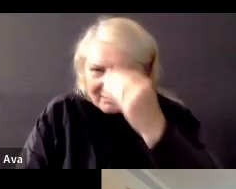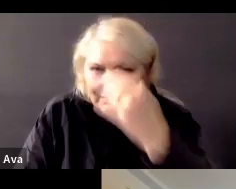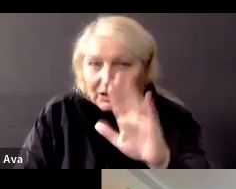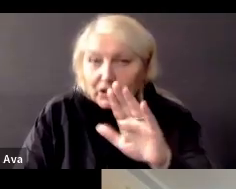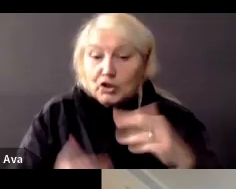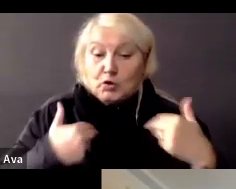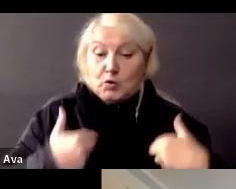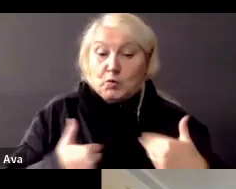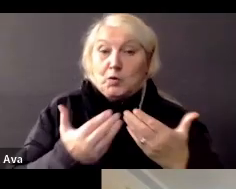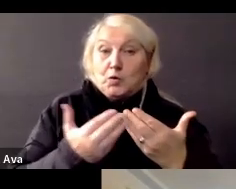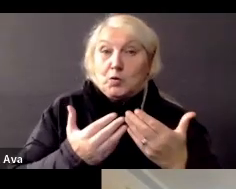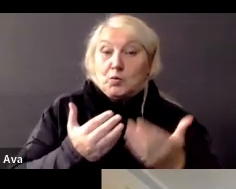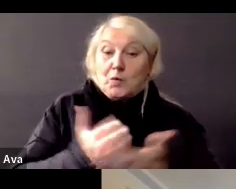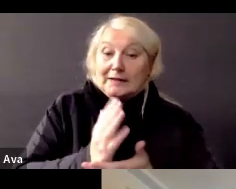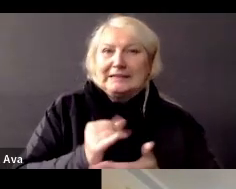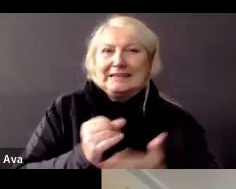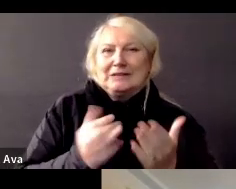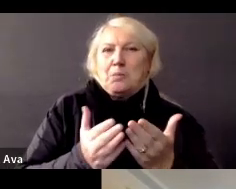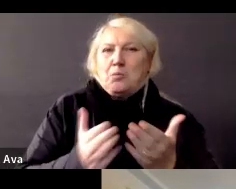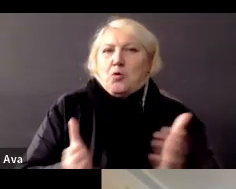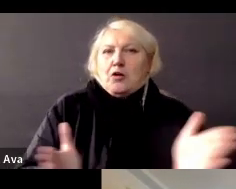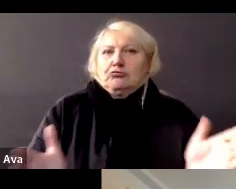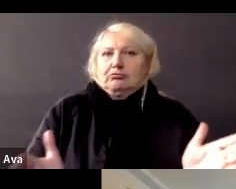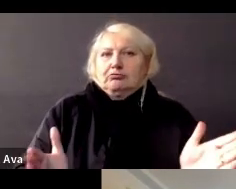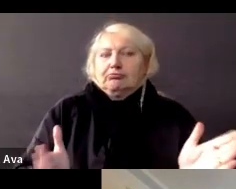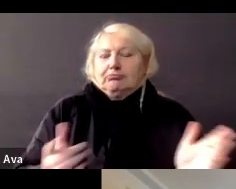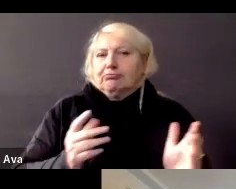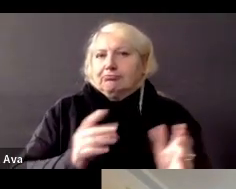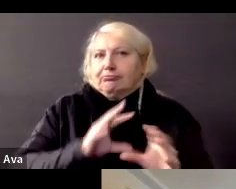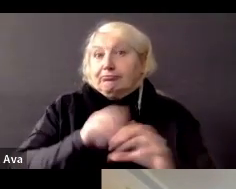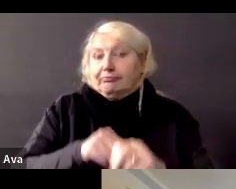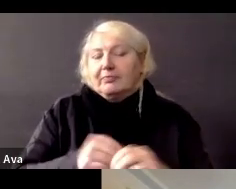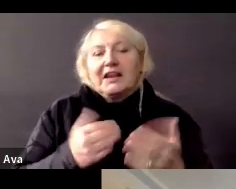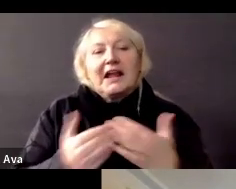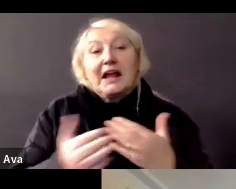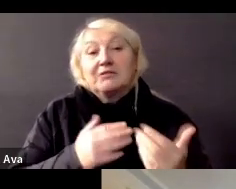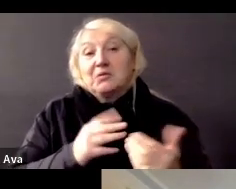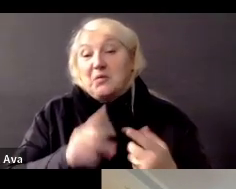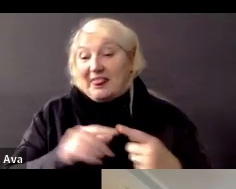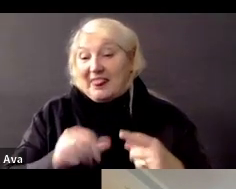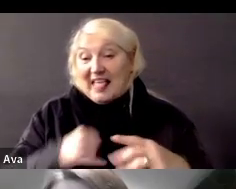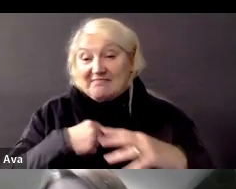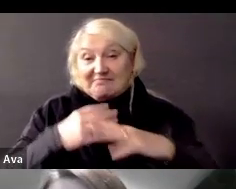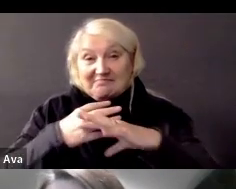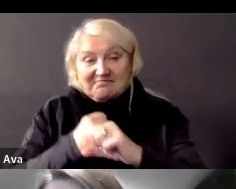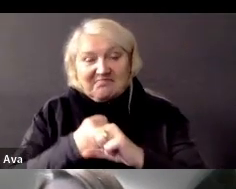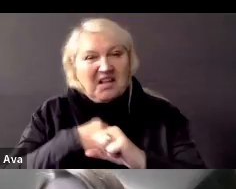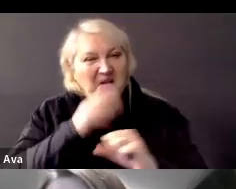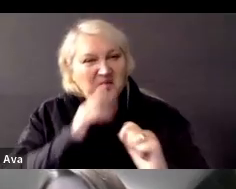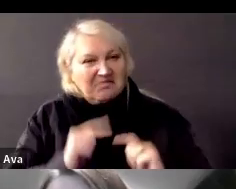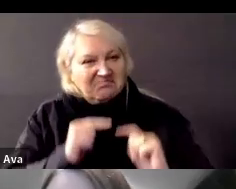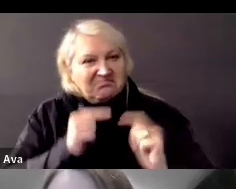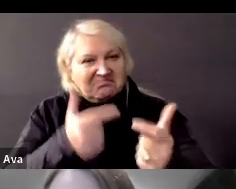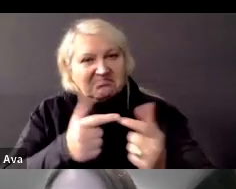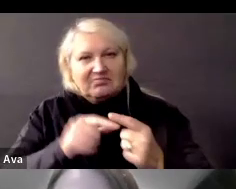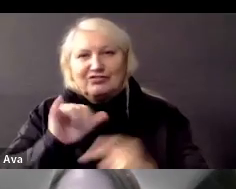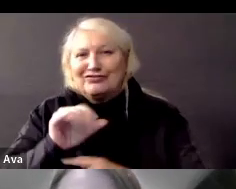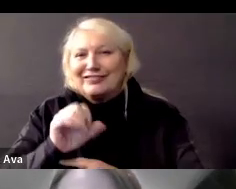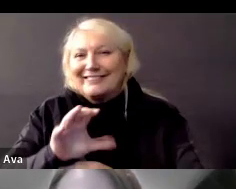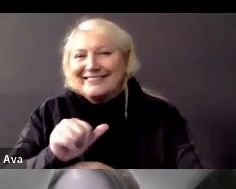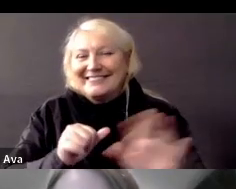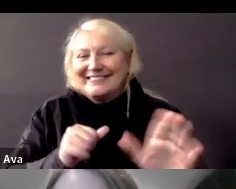spectrum in all our lives. So with that, I'm going to turn it back to Jessica to introduce